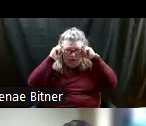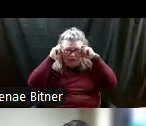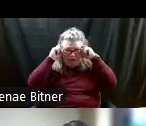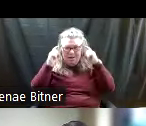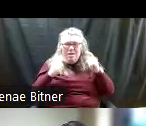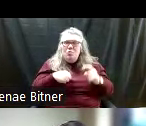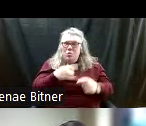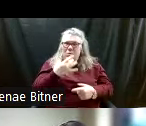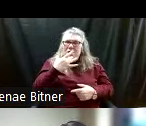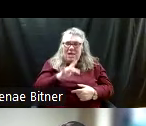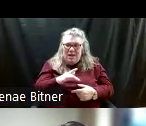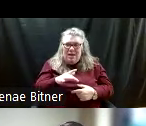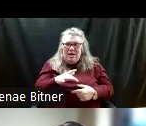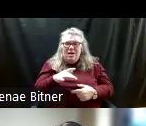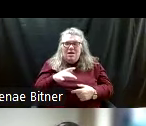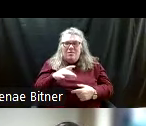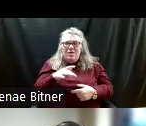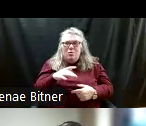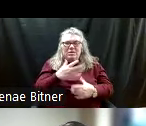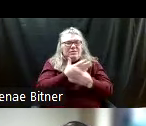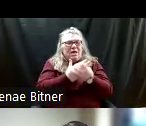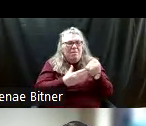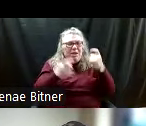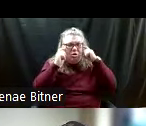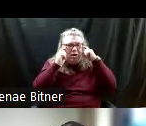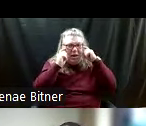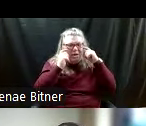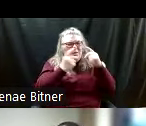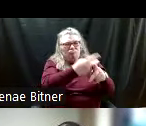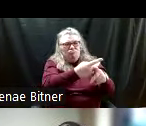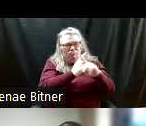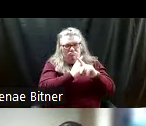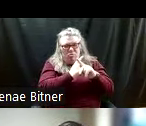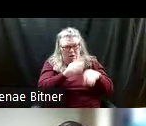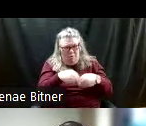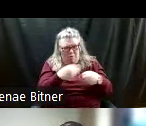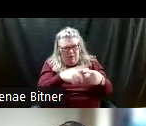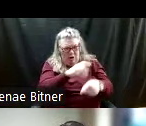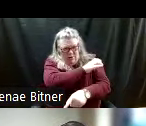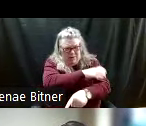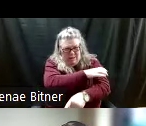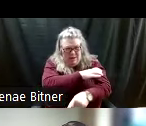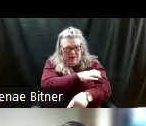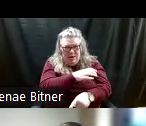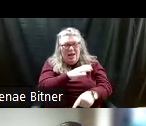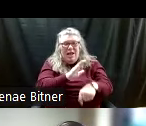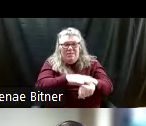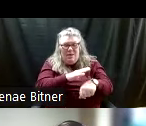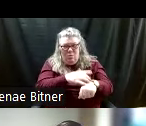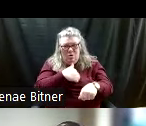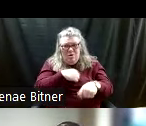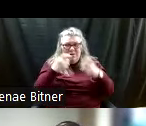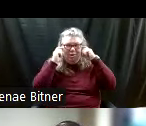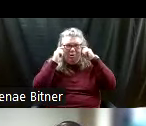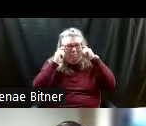really lucky in that there was a pair of loaners that had been provided to the audiology clinic. We were warned that these hearing aids might